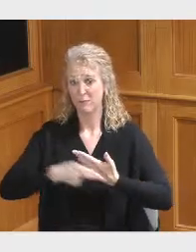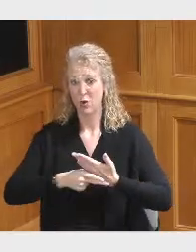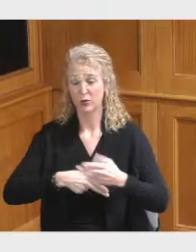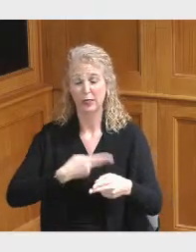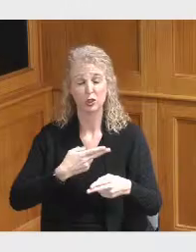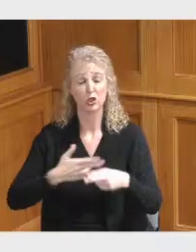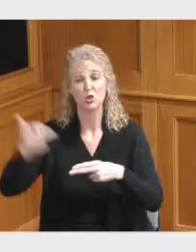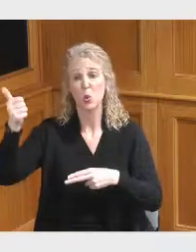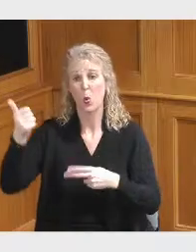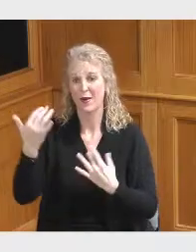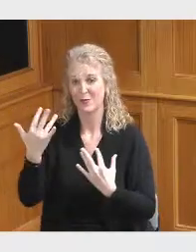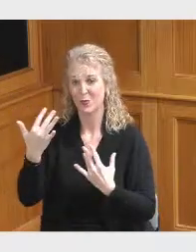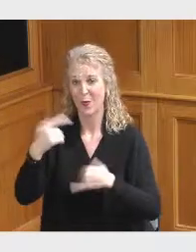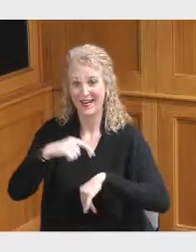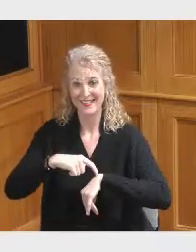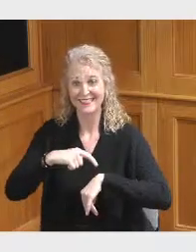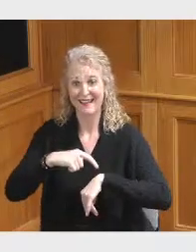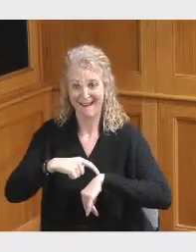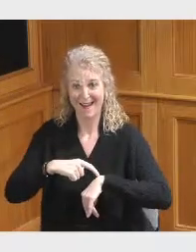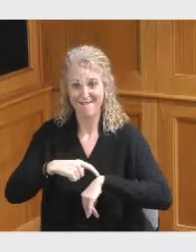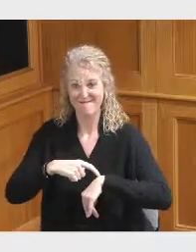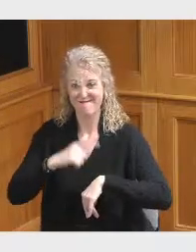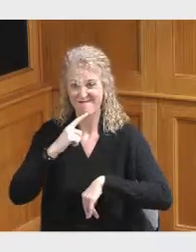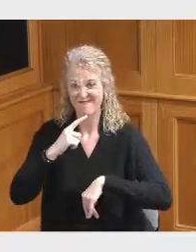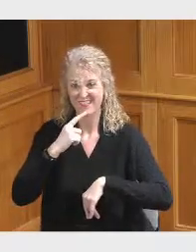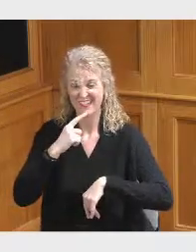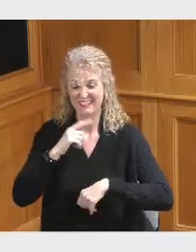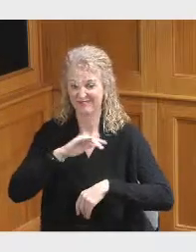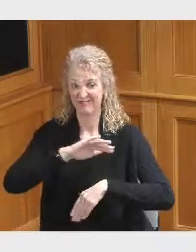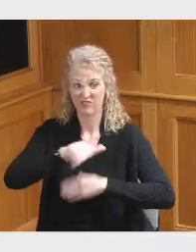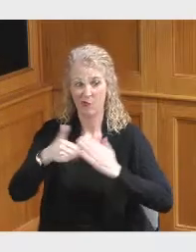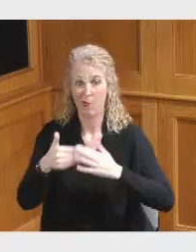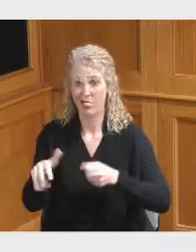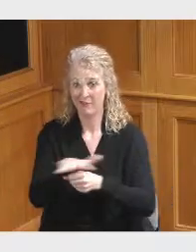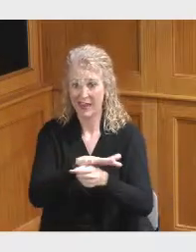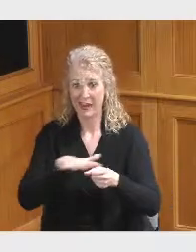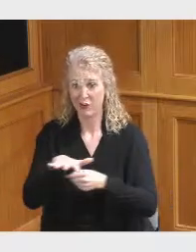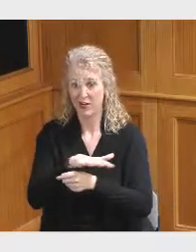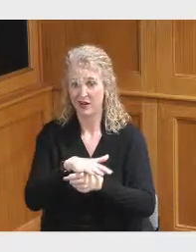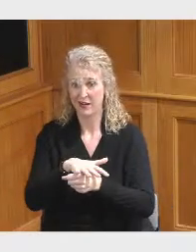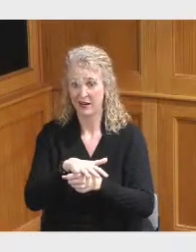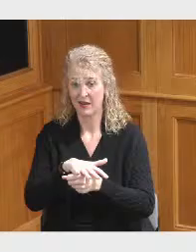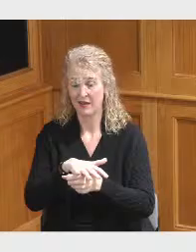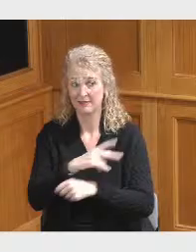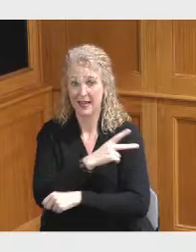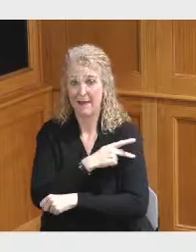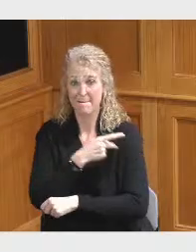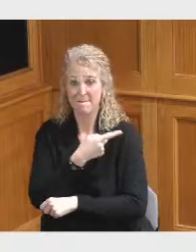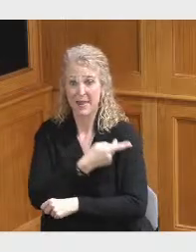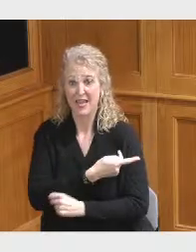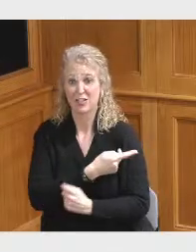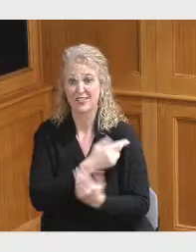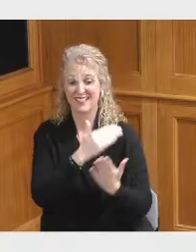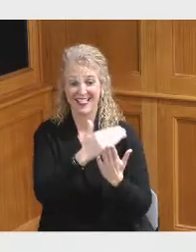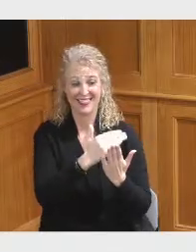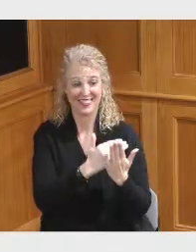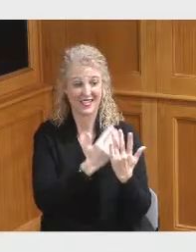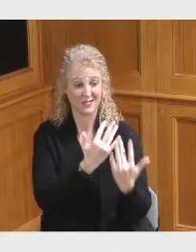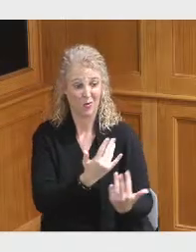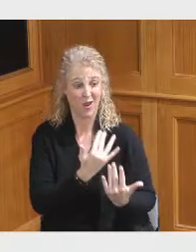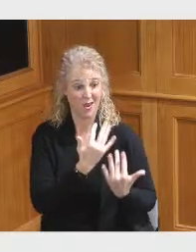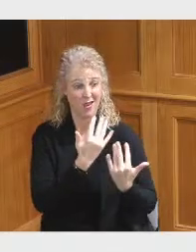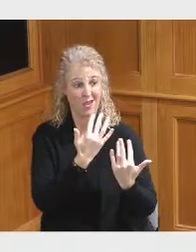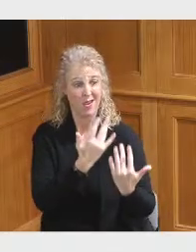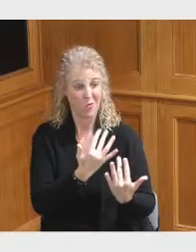wait times for transplant across the region, and we are able to get the patients off the wait list twice as